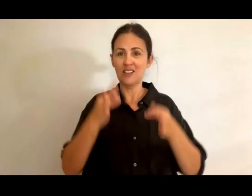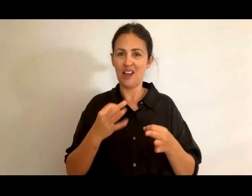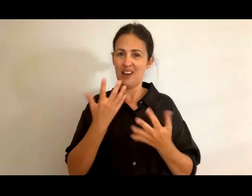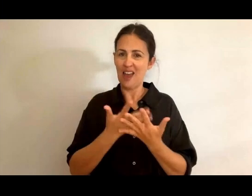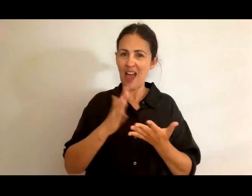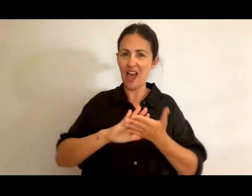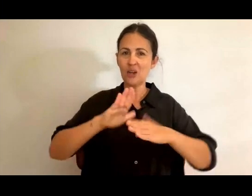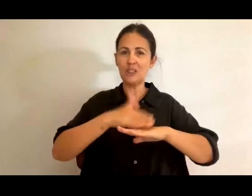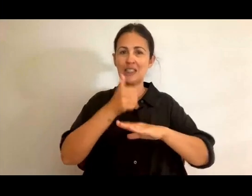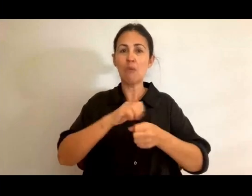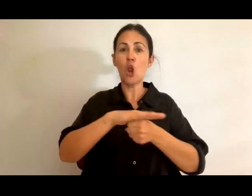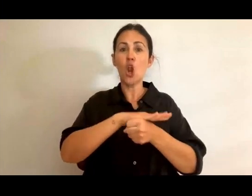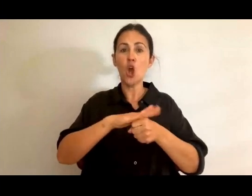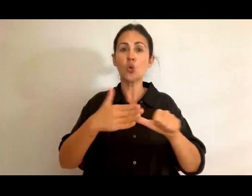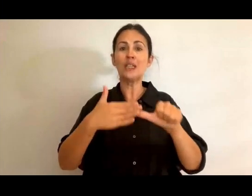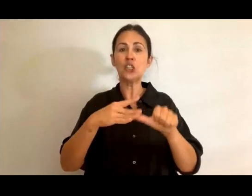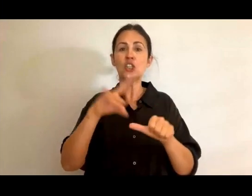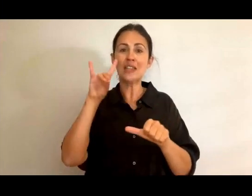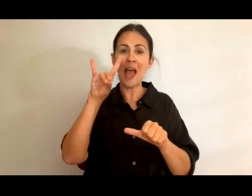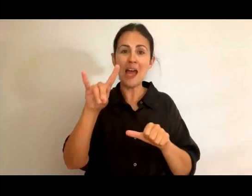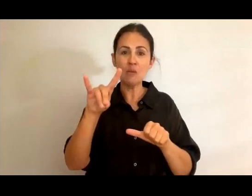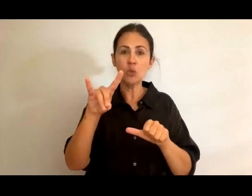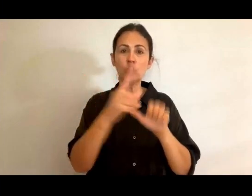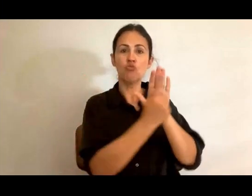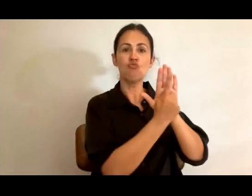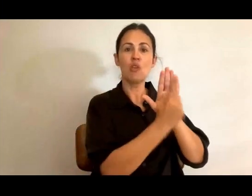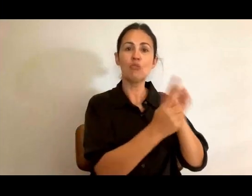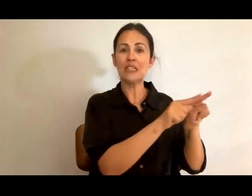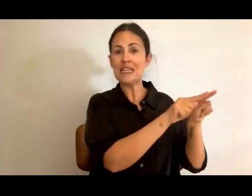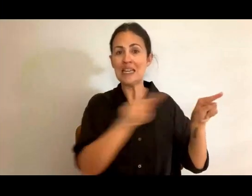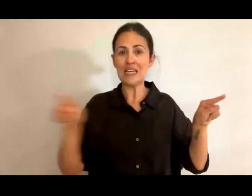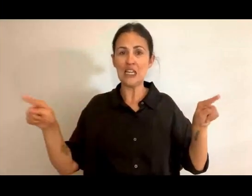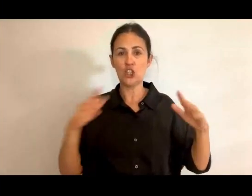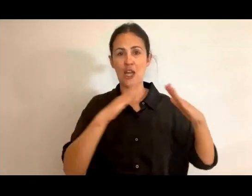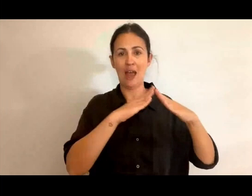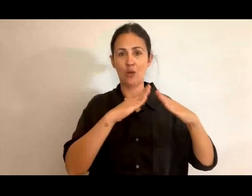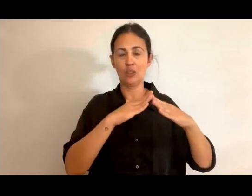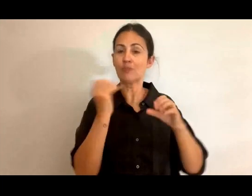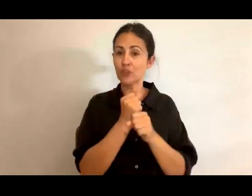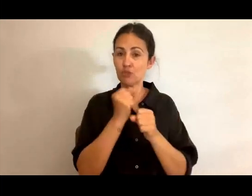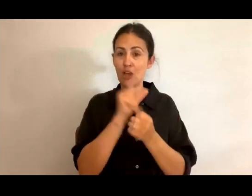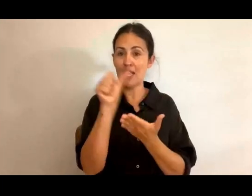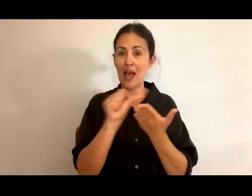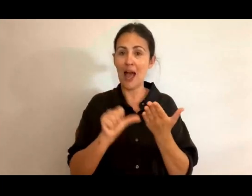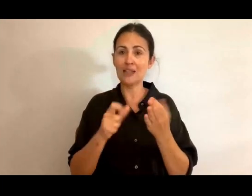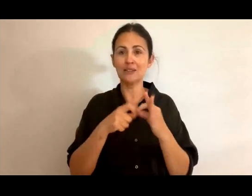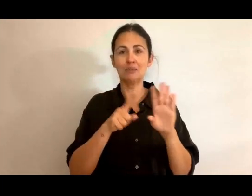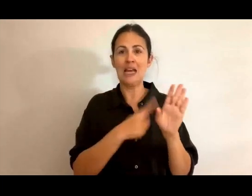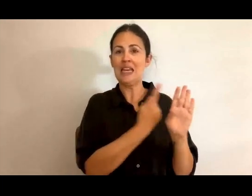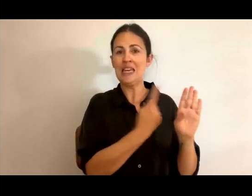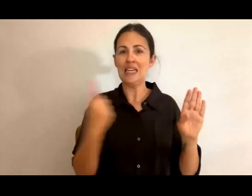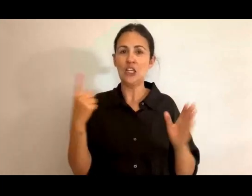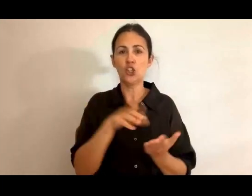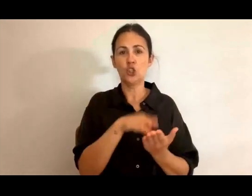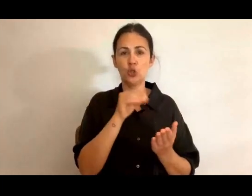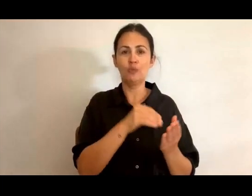to the chase, this is what we came up with. So these are some artworks that were developed by the students. They broke into their house groups,